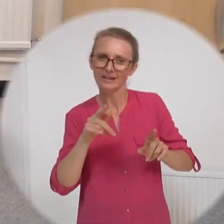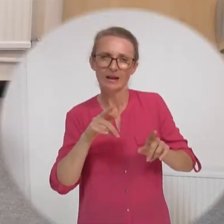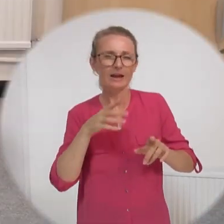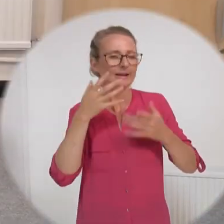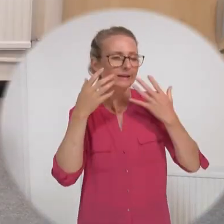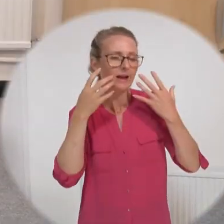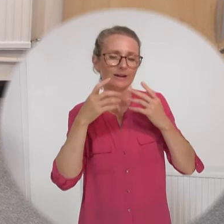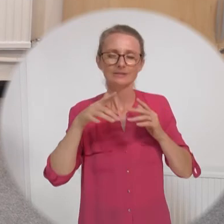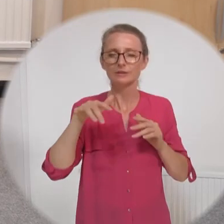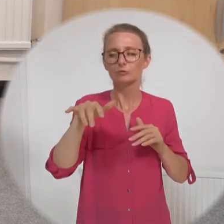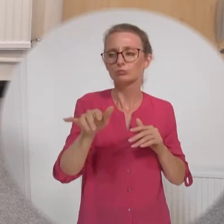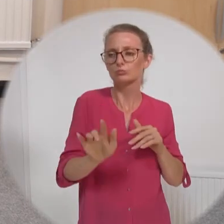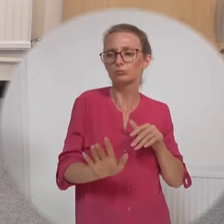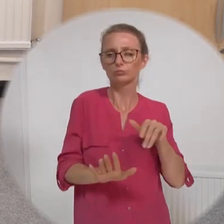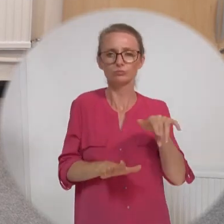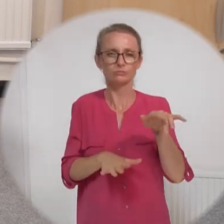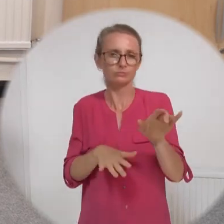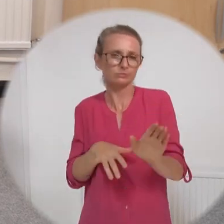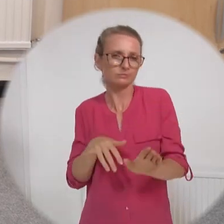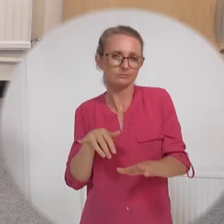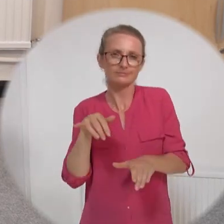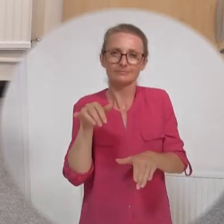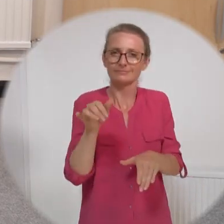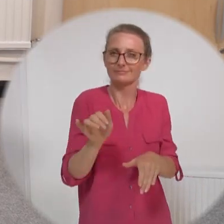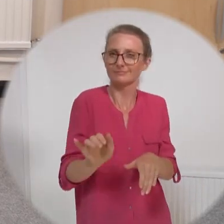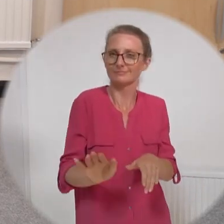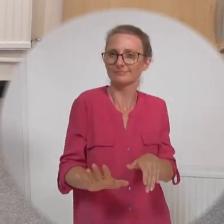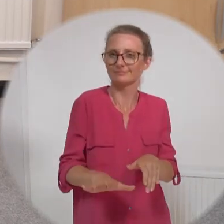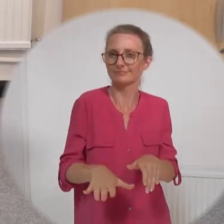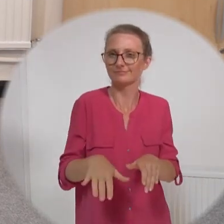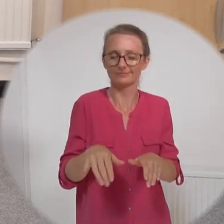very deliberate and particular.